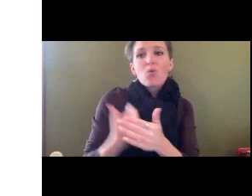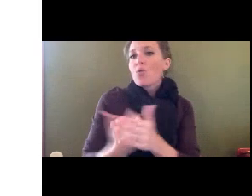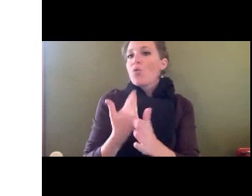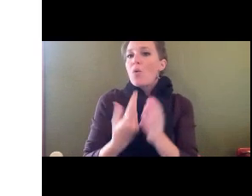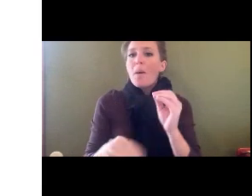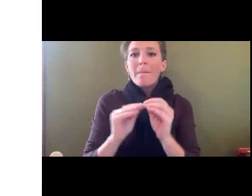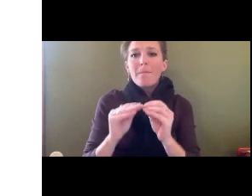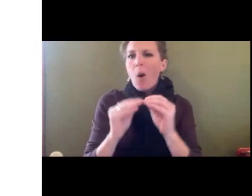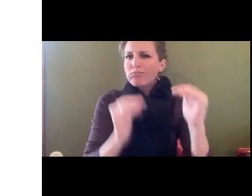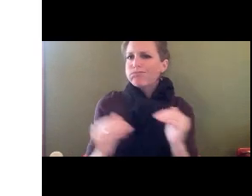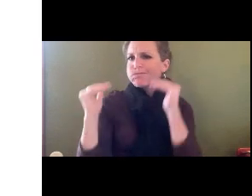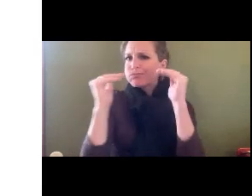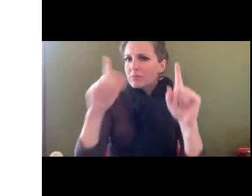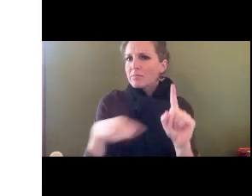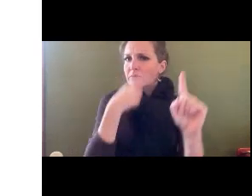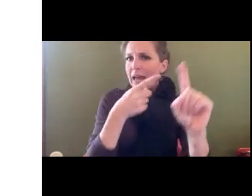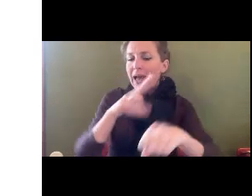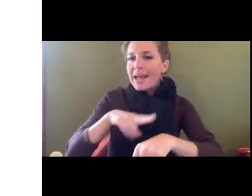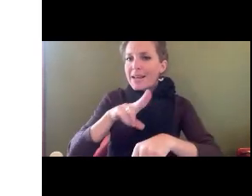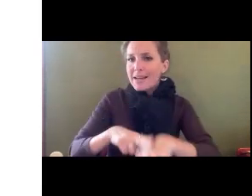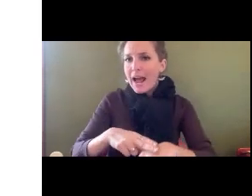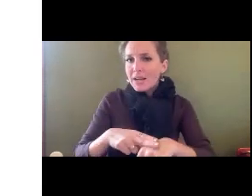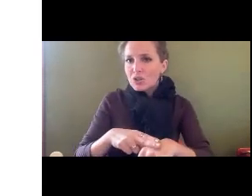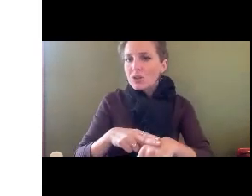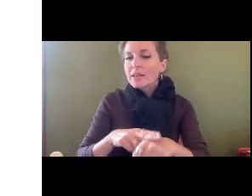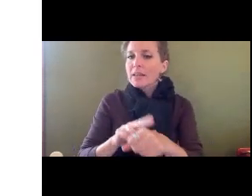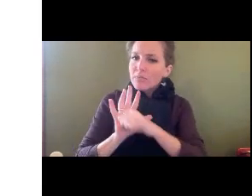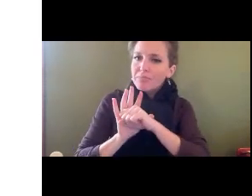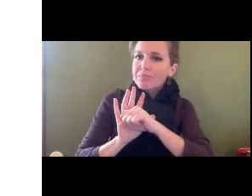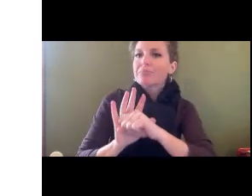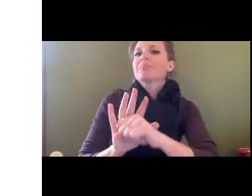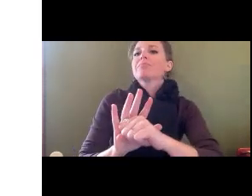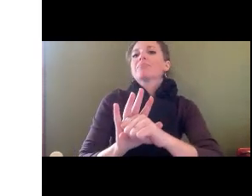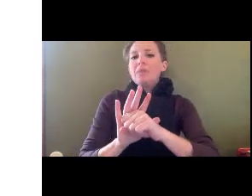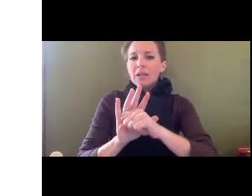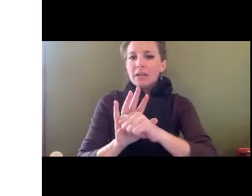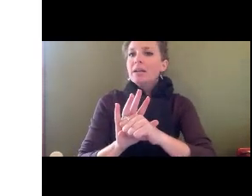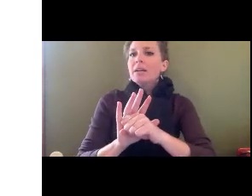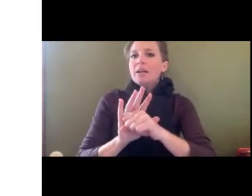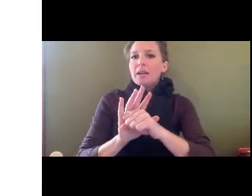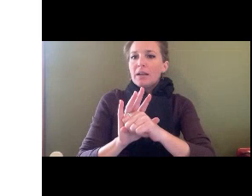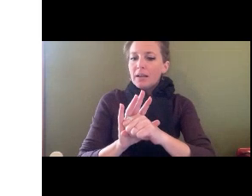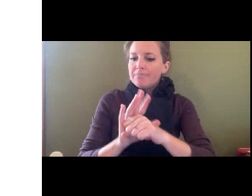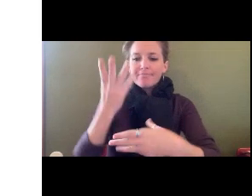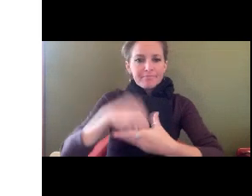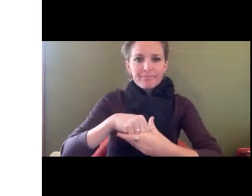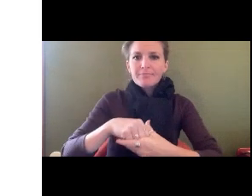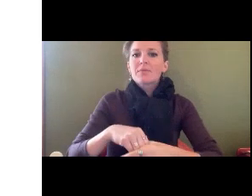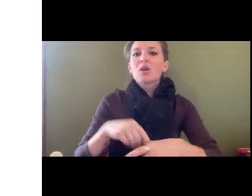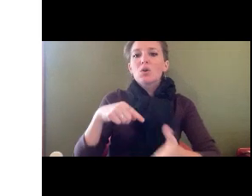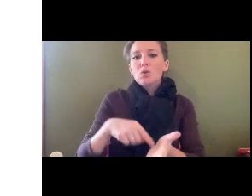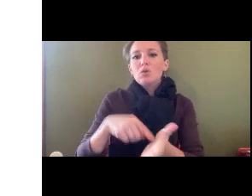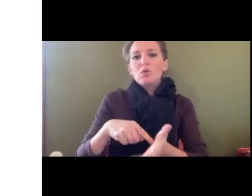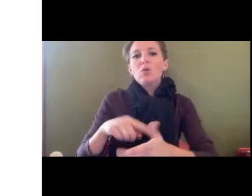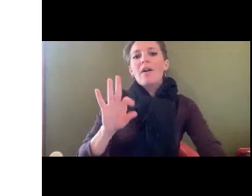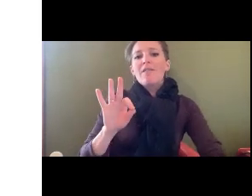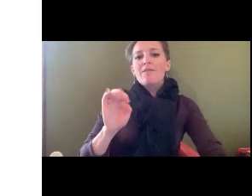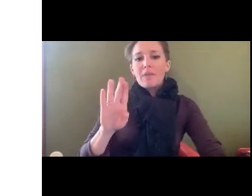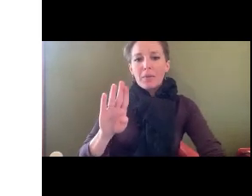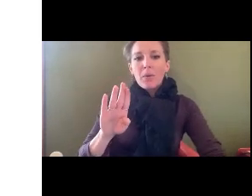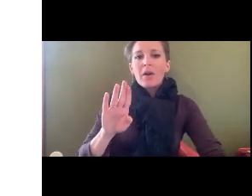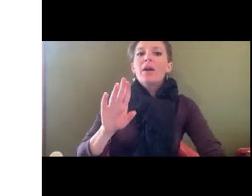nationally determined contributions. And these are due in February 2025. So at COP29, the